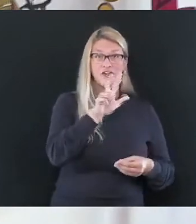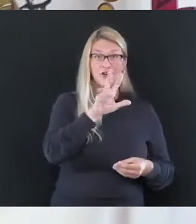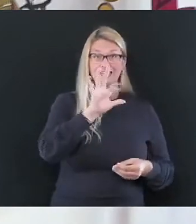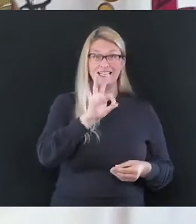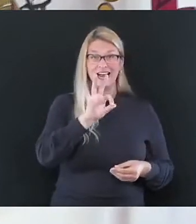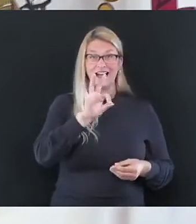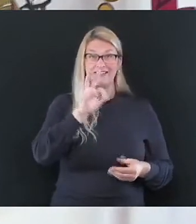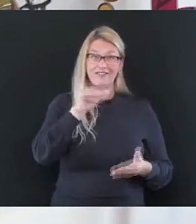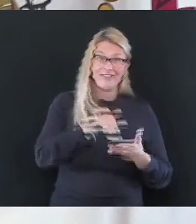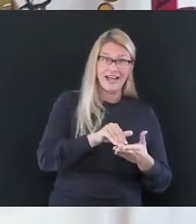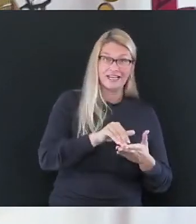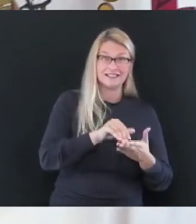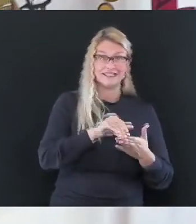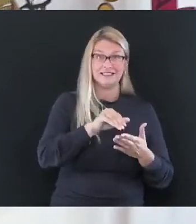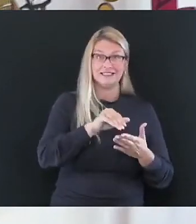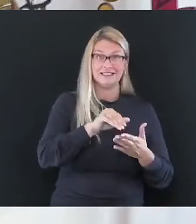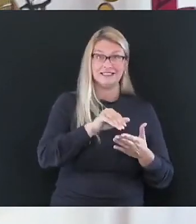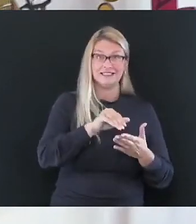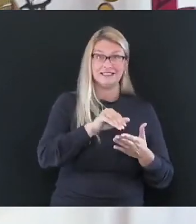39,074